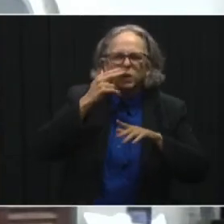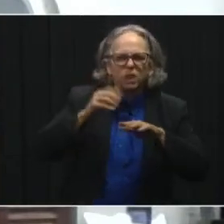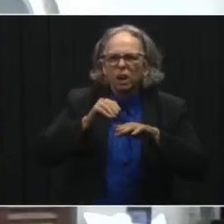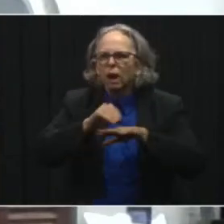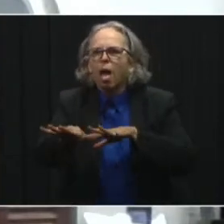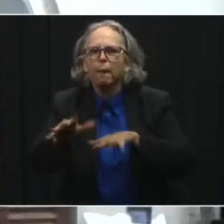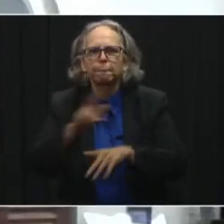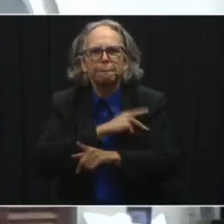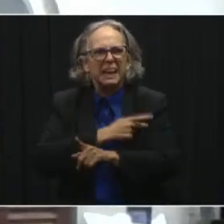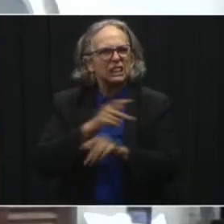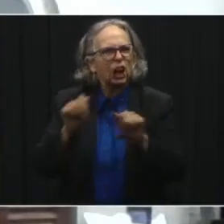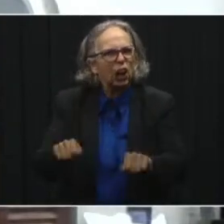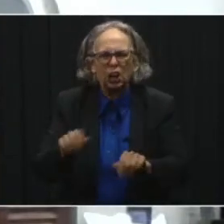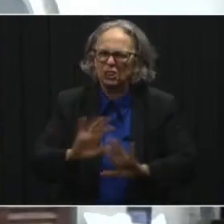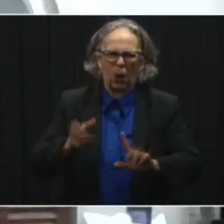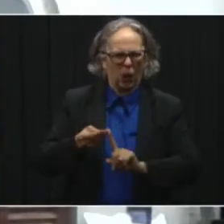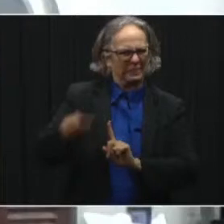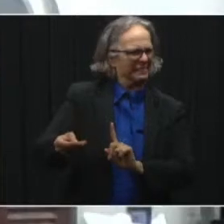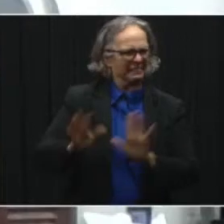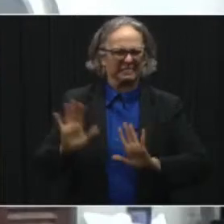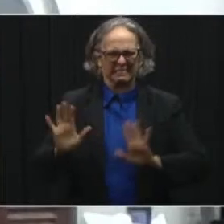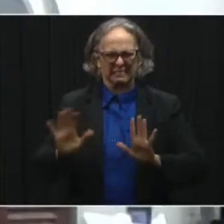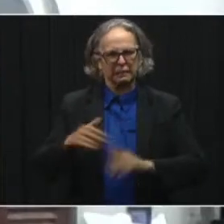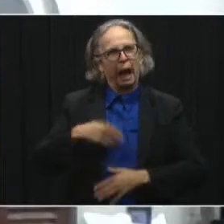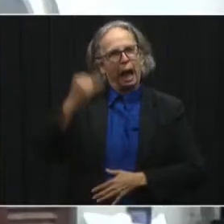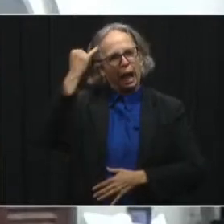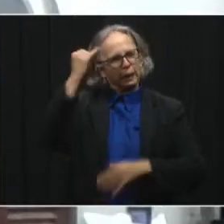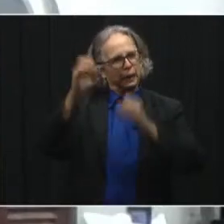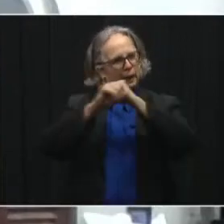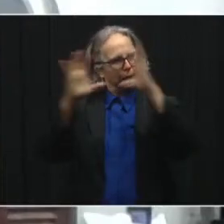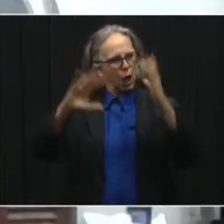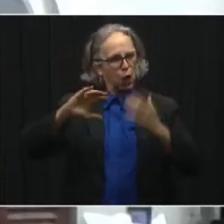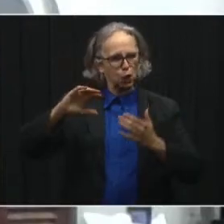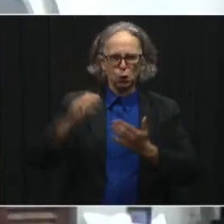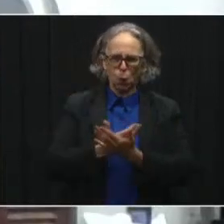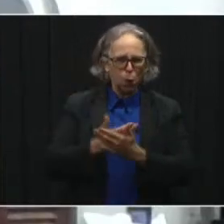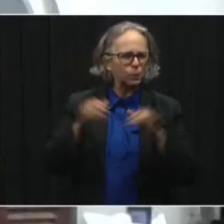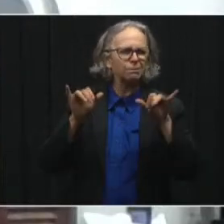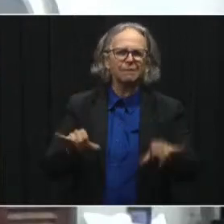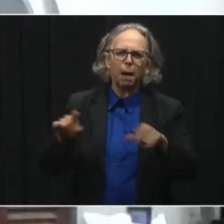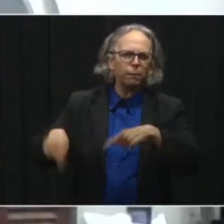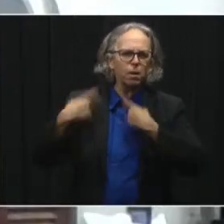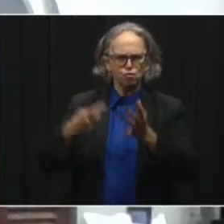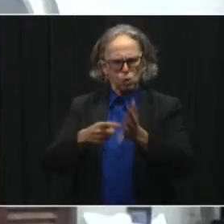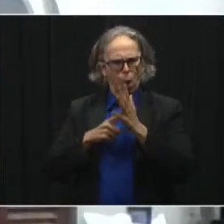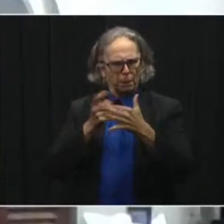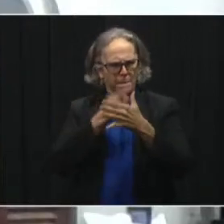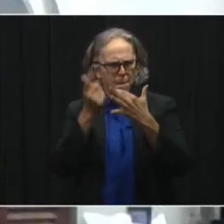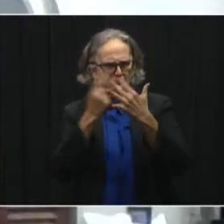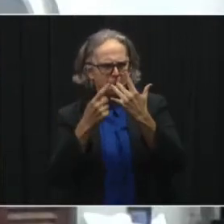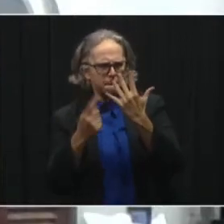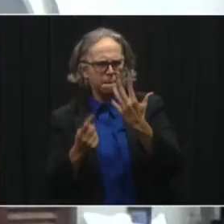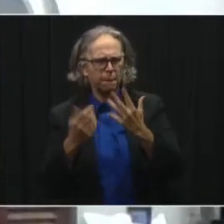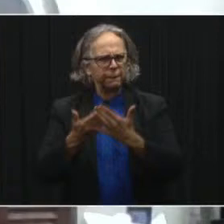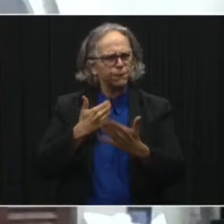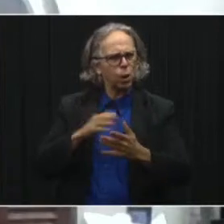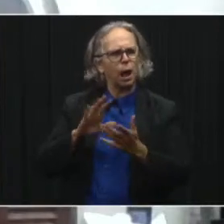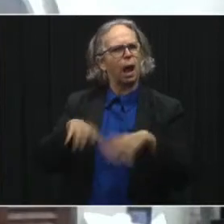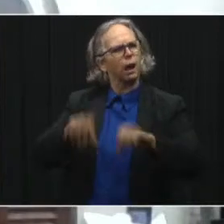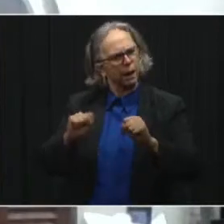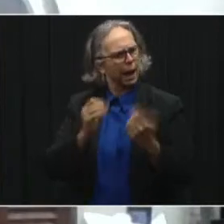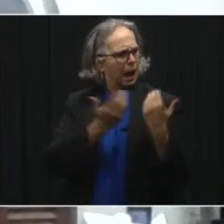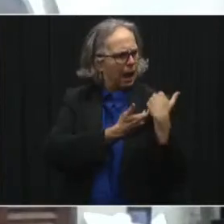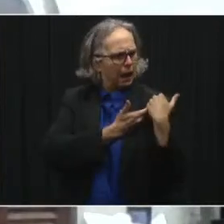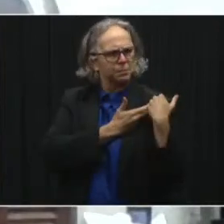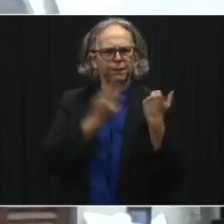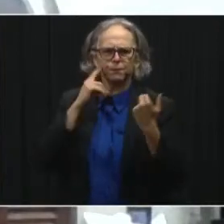that we're saying, hey, as healthcare providers, we should be doing everything we can to keep our patients safe. It's just going